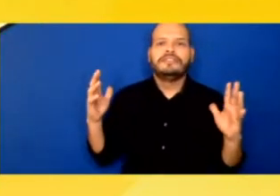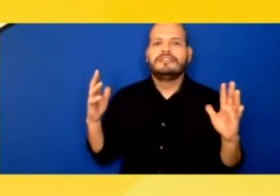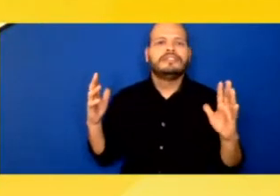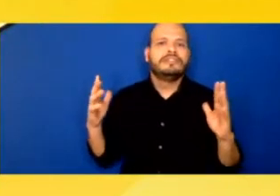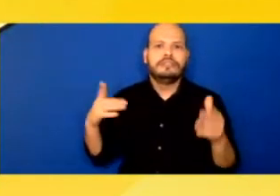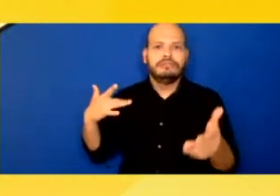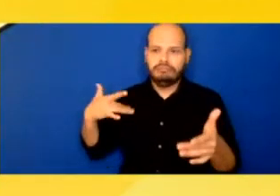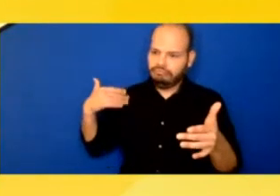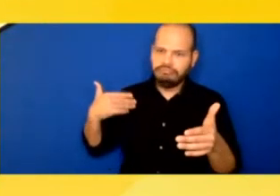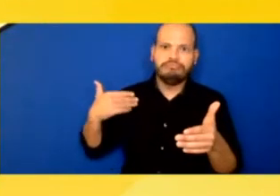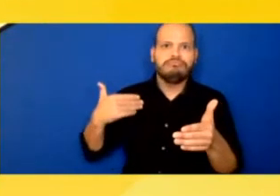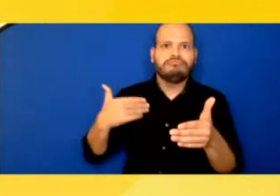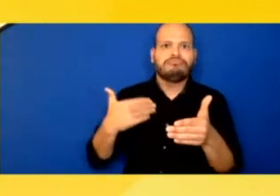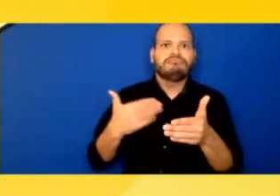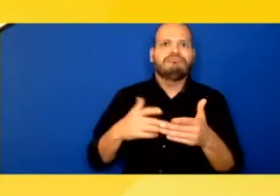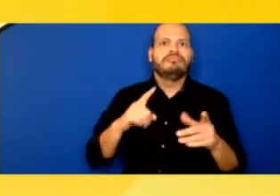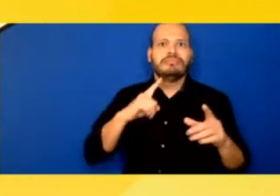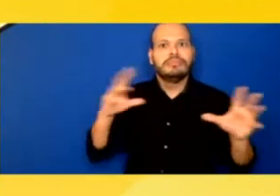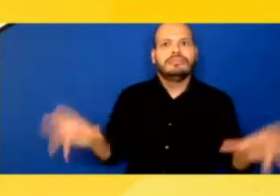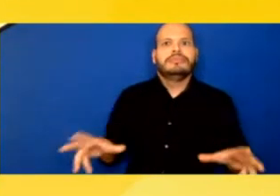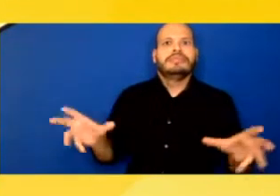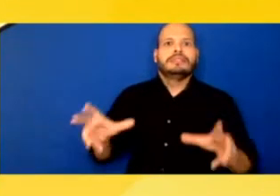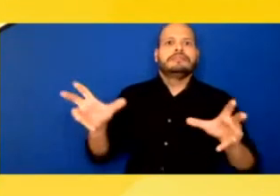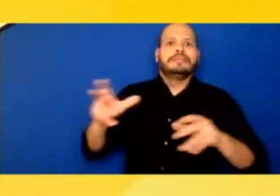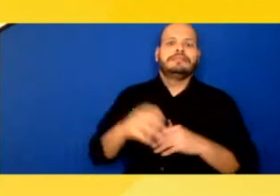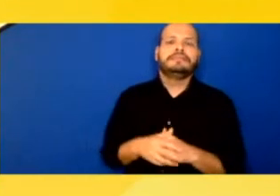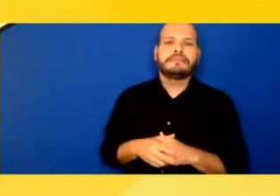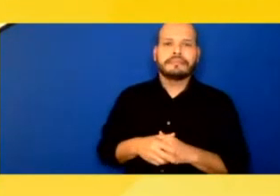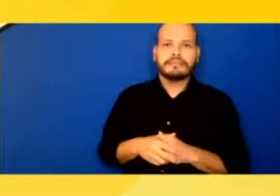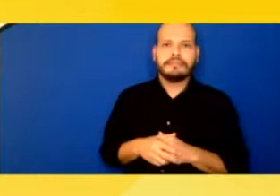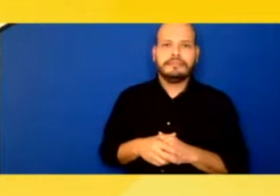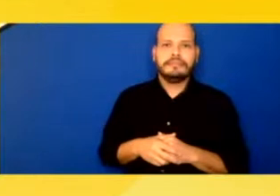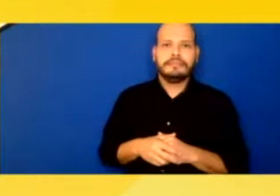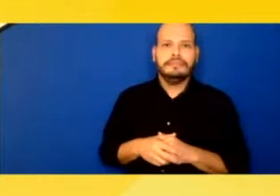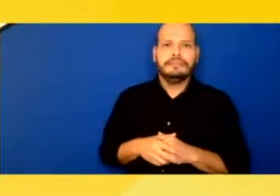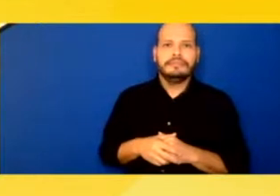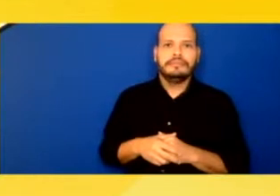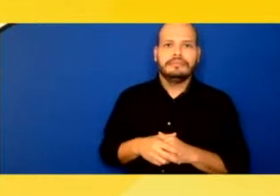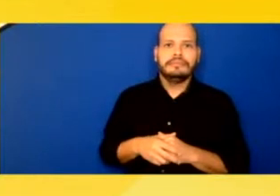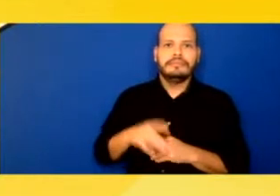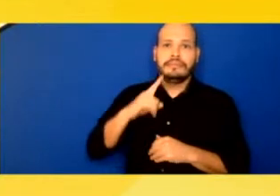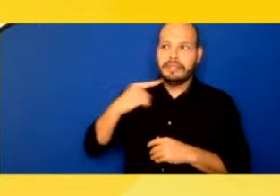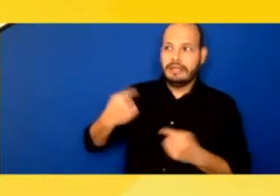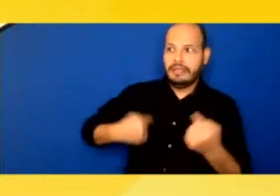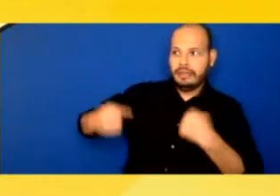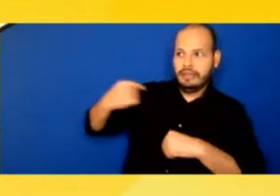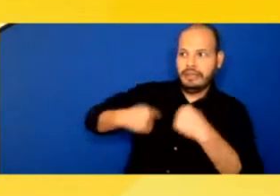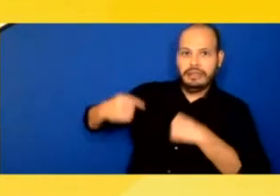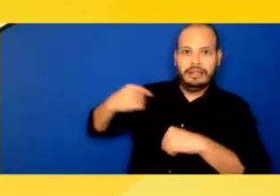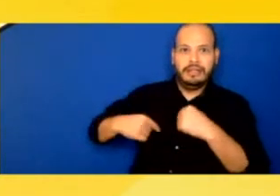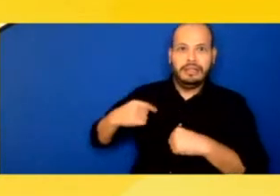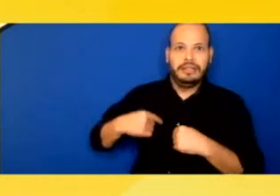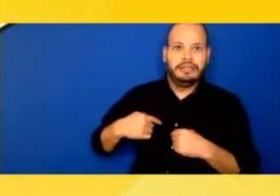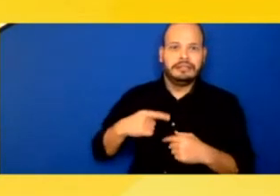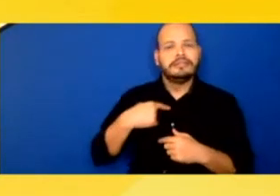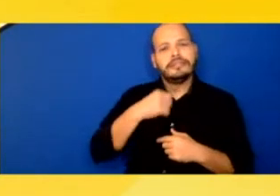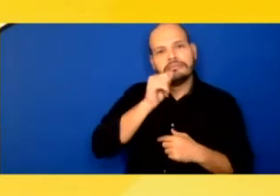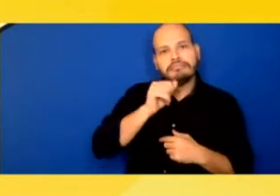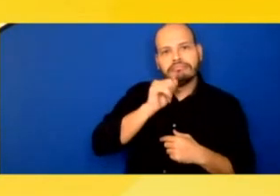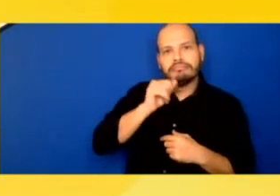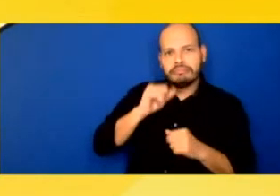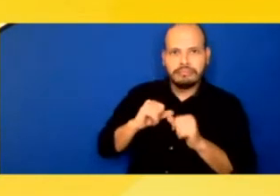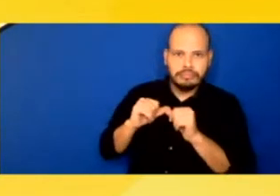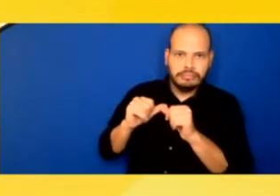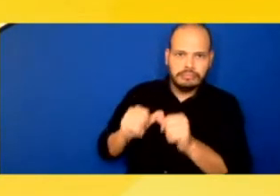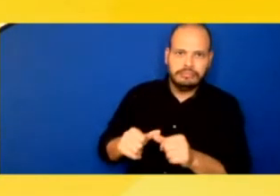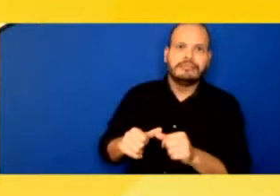you, especially when God has given us the power. Mm. And why? 7.7 million cases